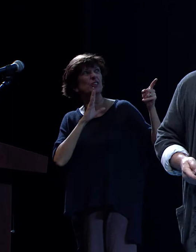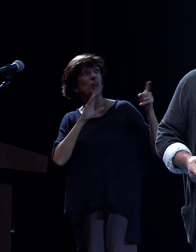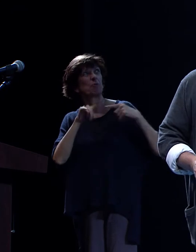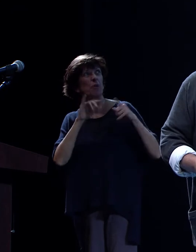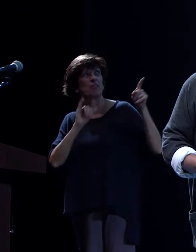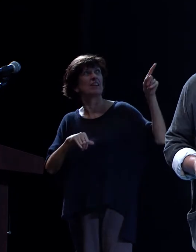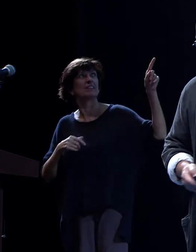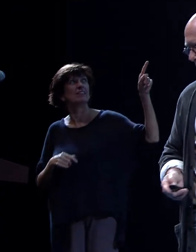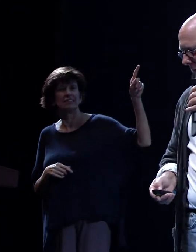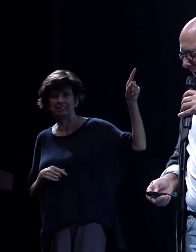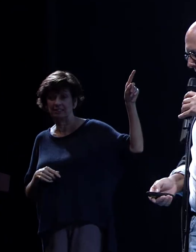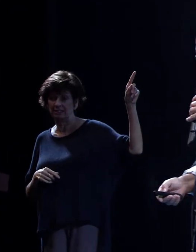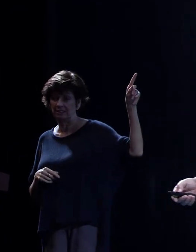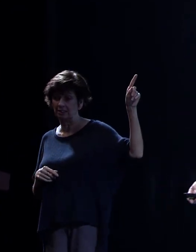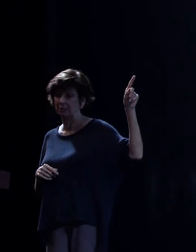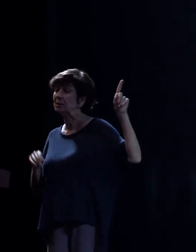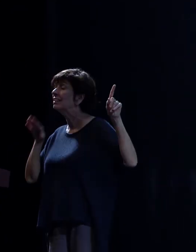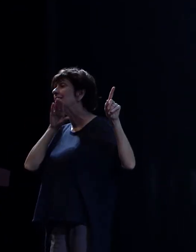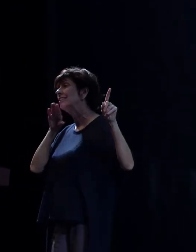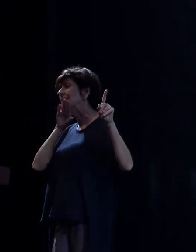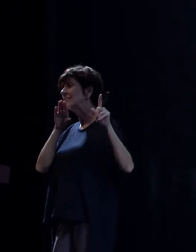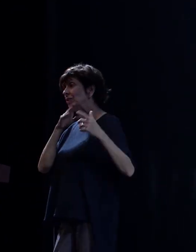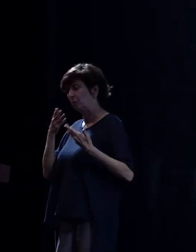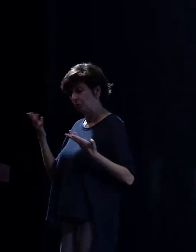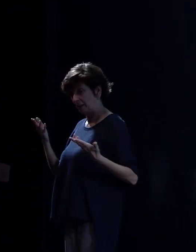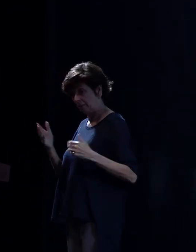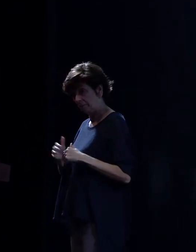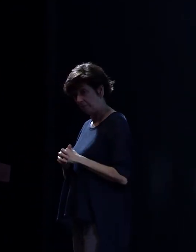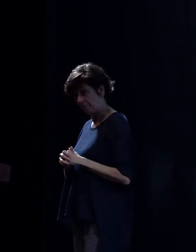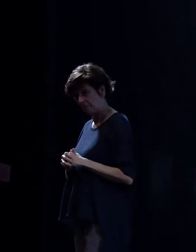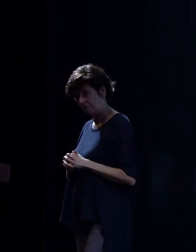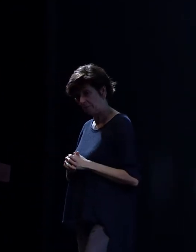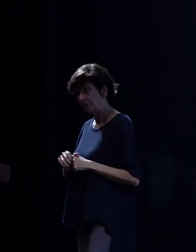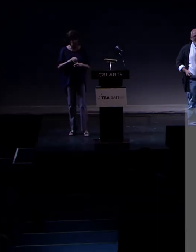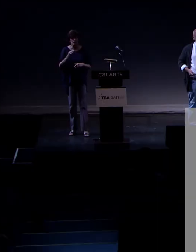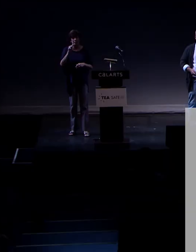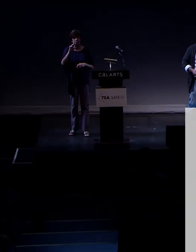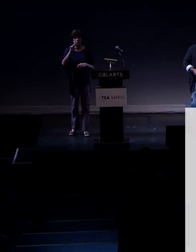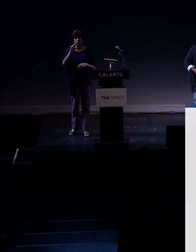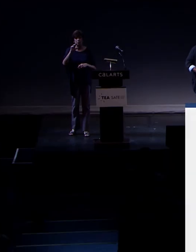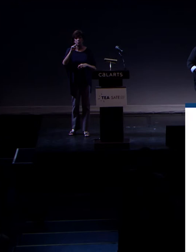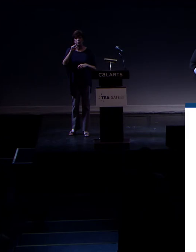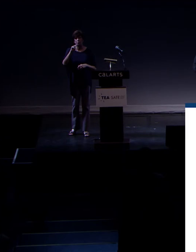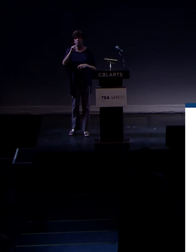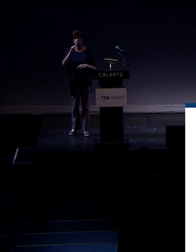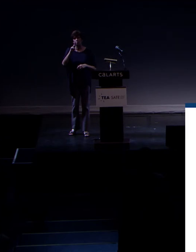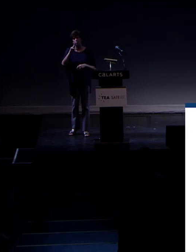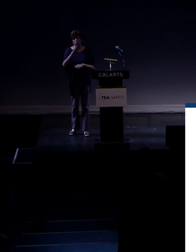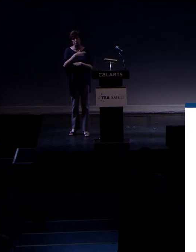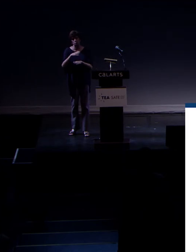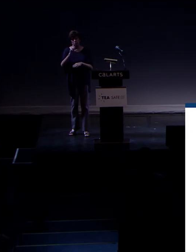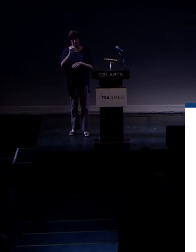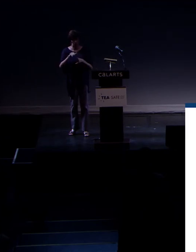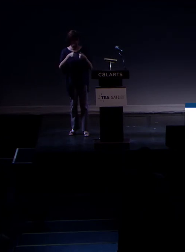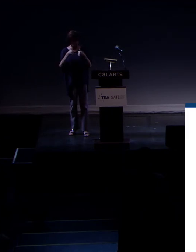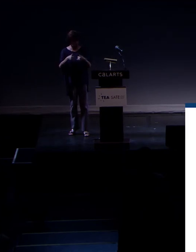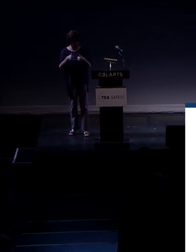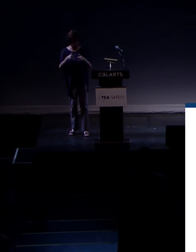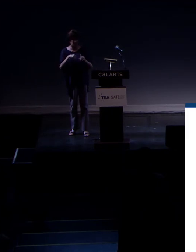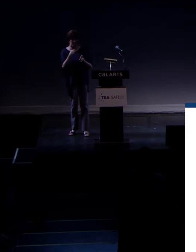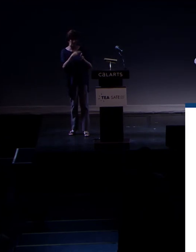this much. And one thing that does frustrate me, like, for example, at the Billboard Music Awards, they refer to